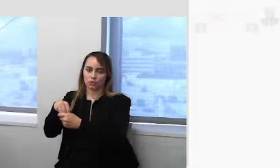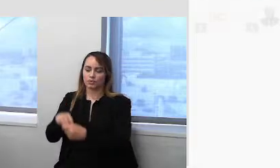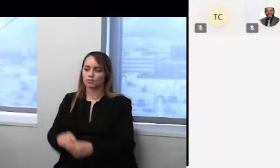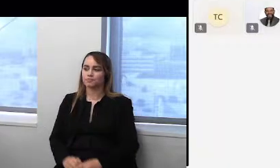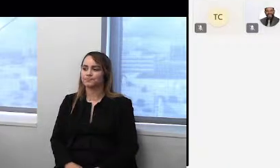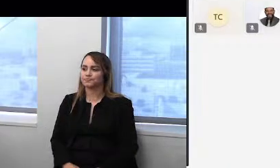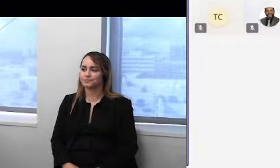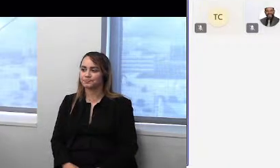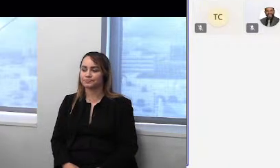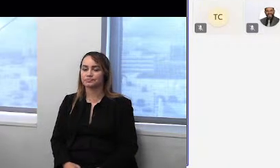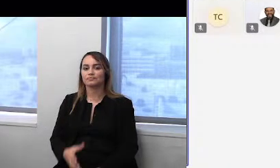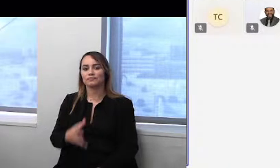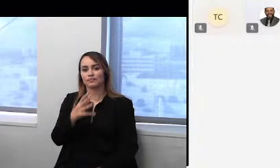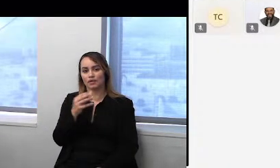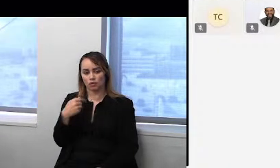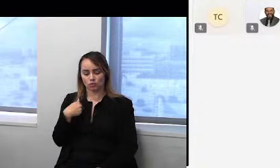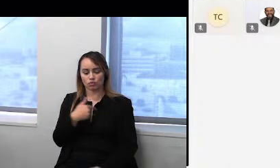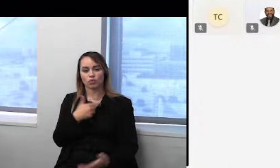right.